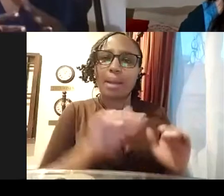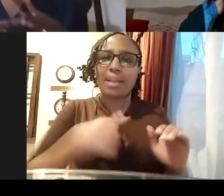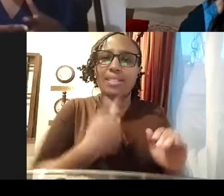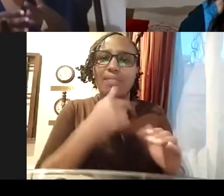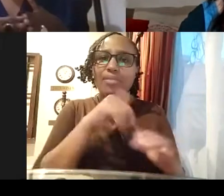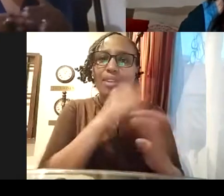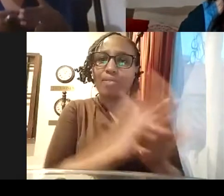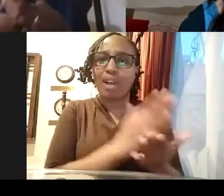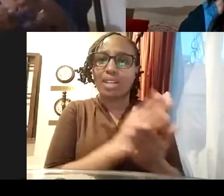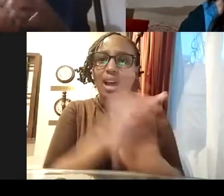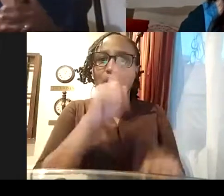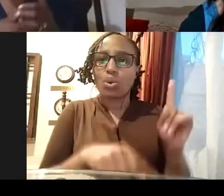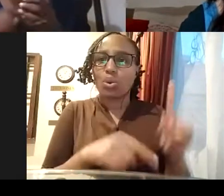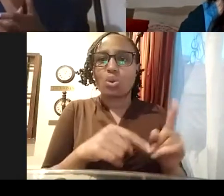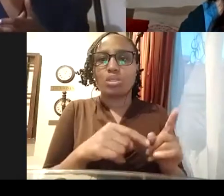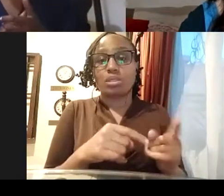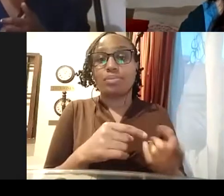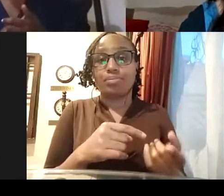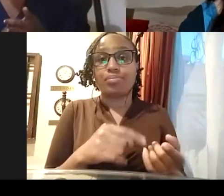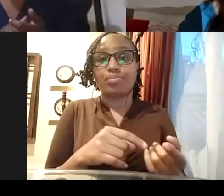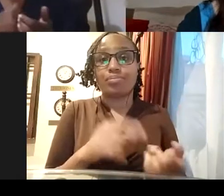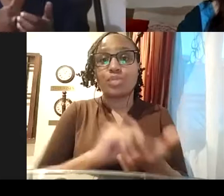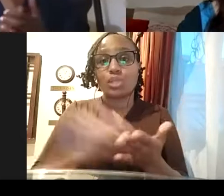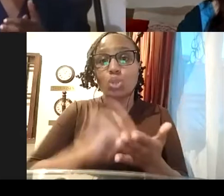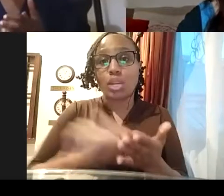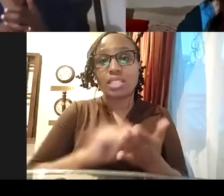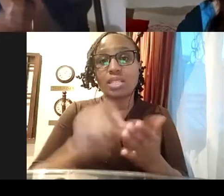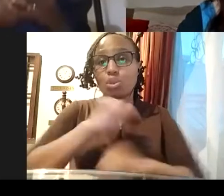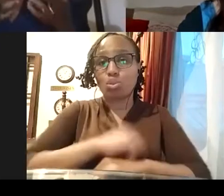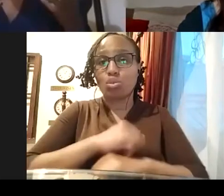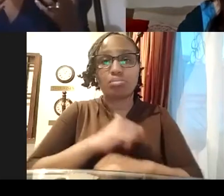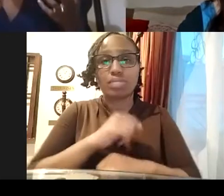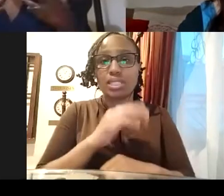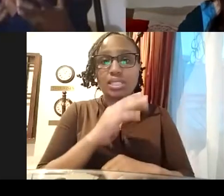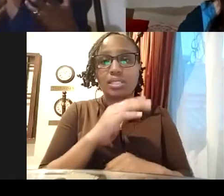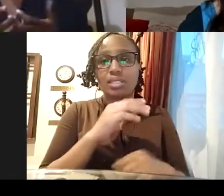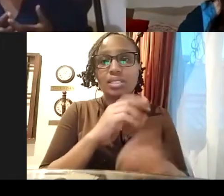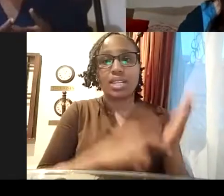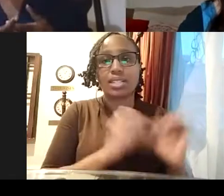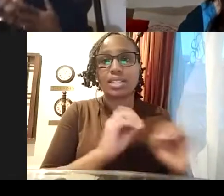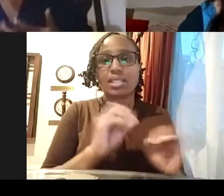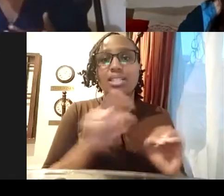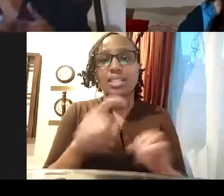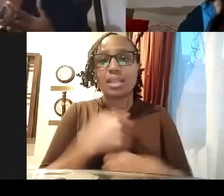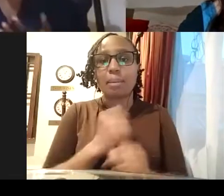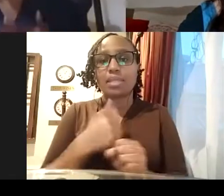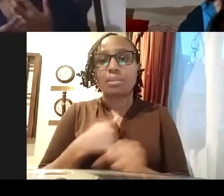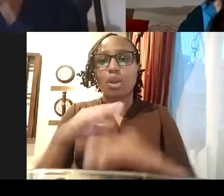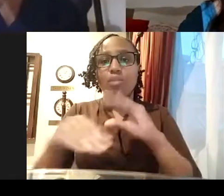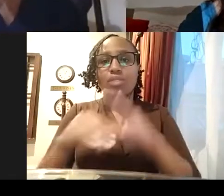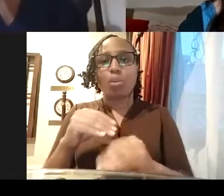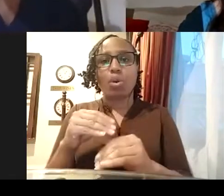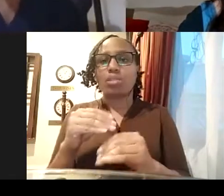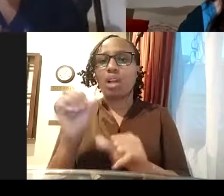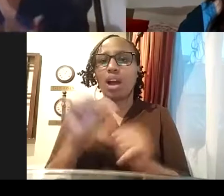I could not be more grateful that I chose to go to journalism school when I did, because that just makes me so comfortable around data and facts and